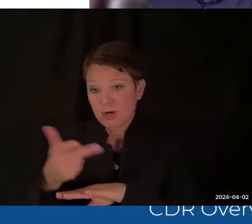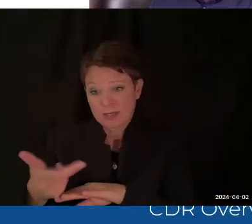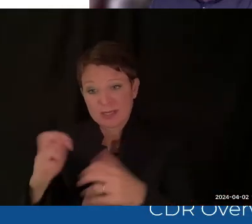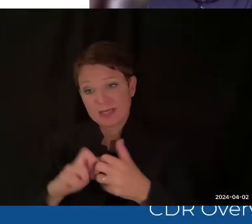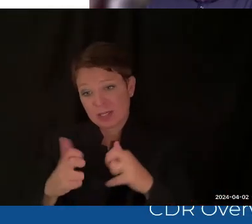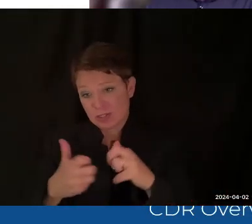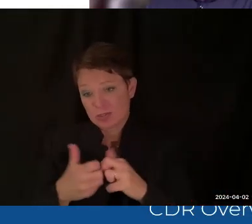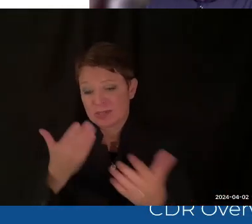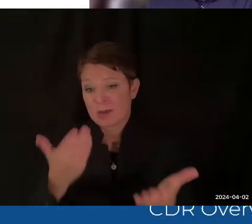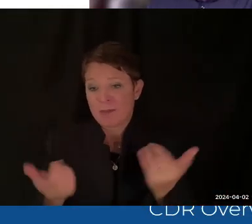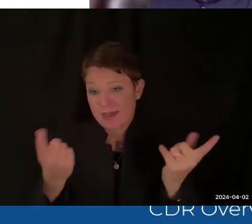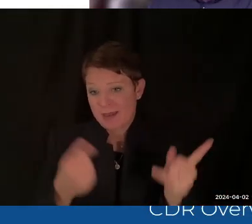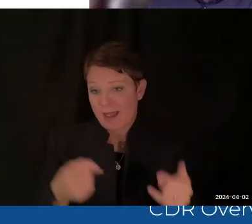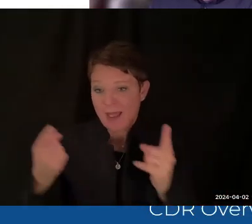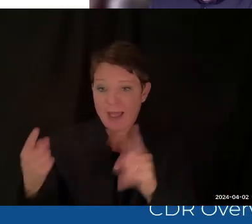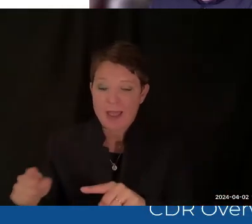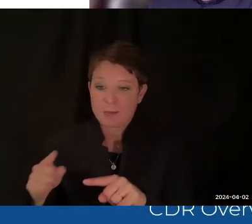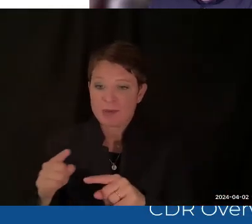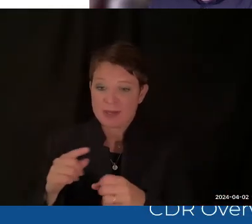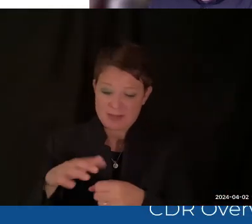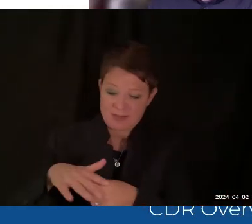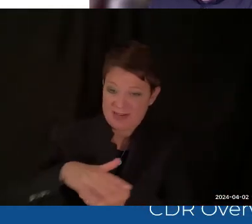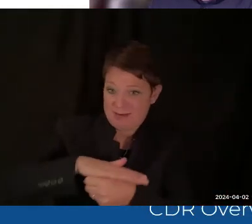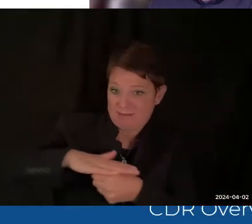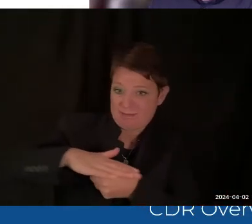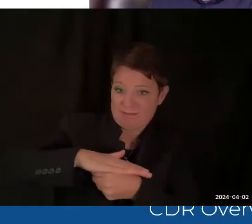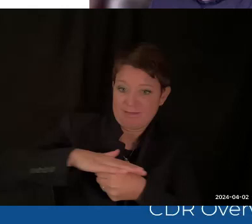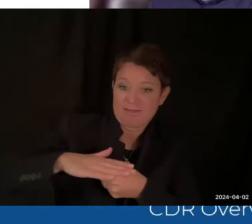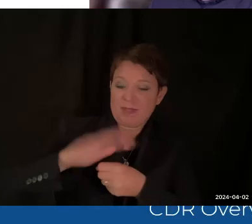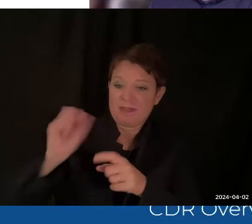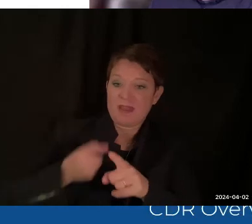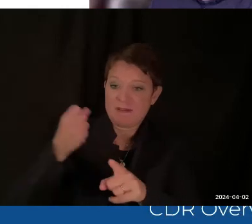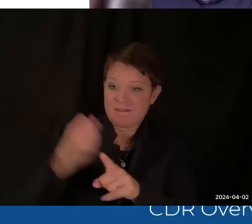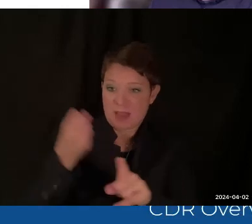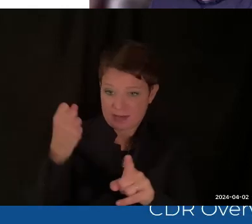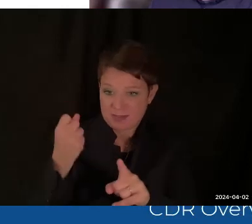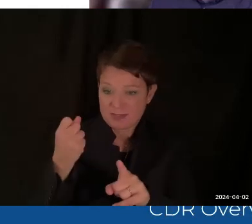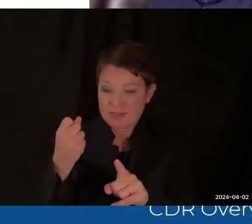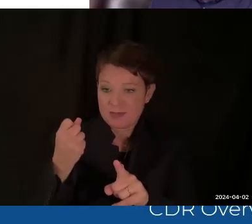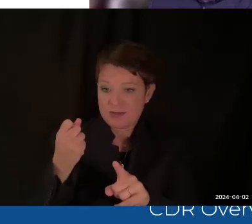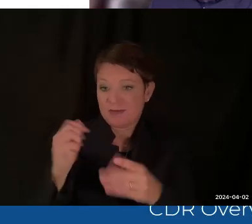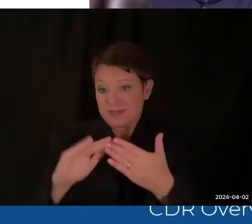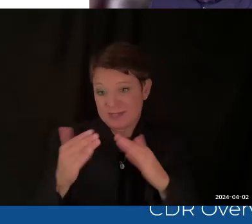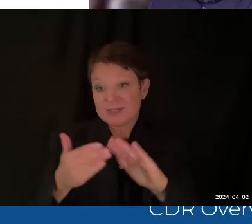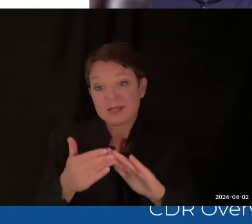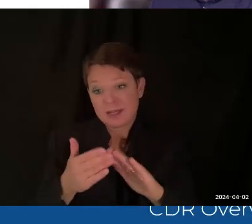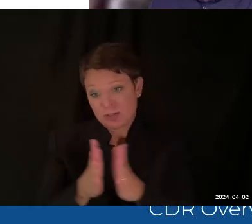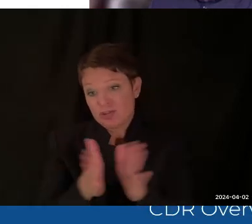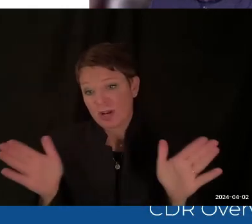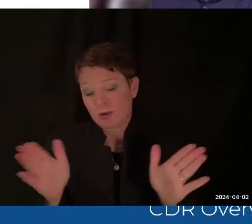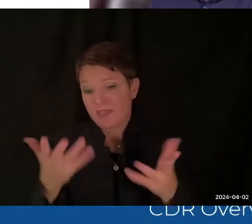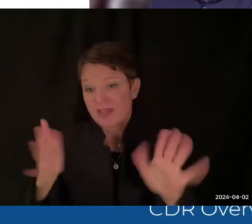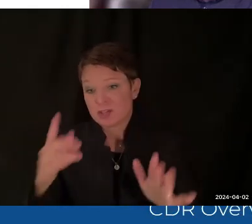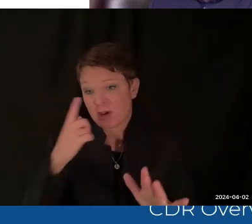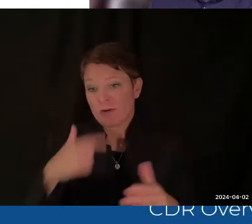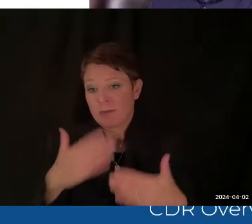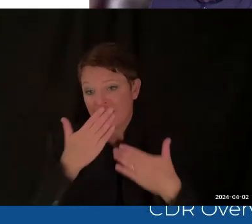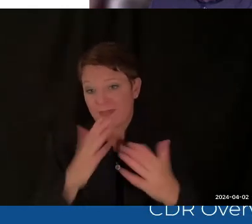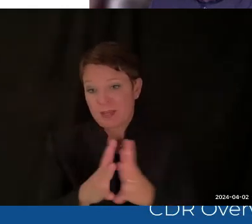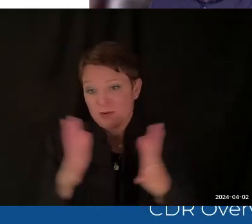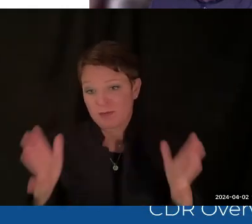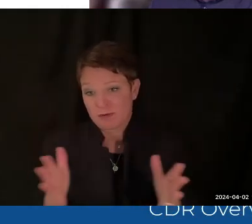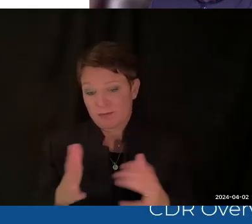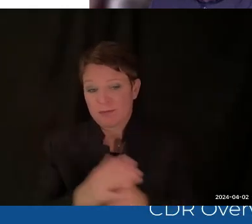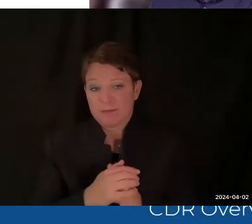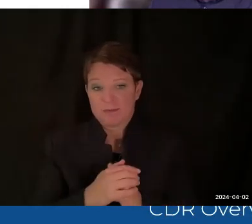that may occur in the immediate neighbors that's affected in the city as well. That's all my comments for today. Thank you for having